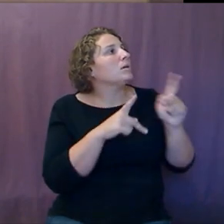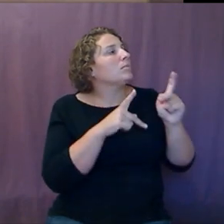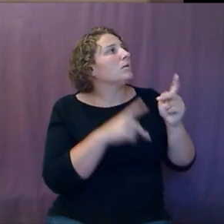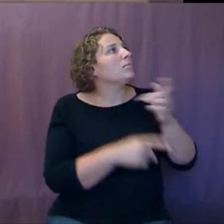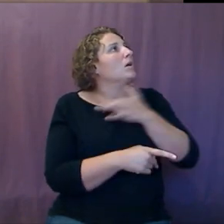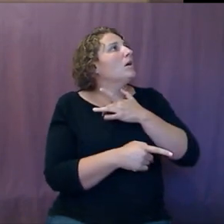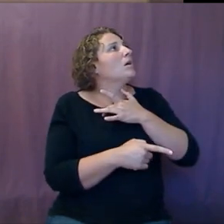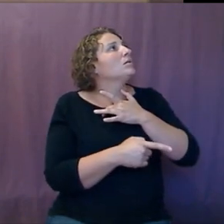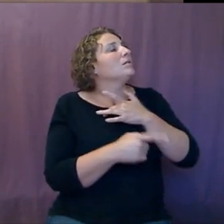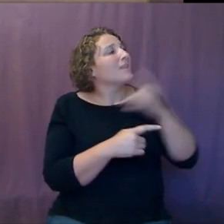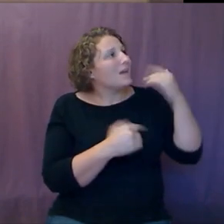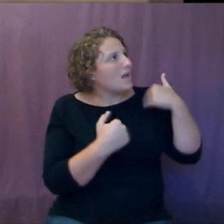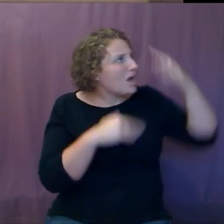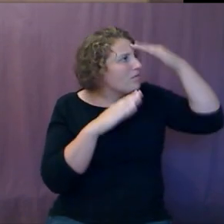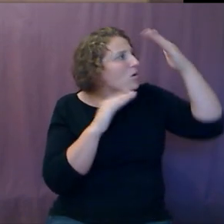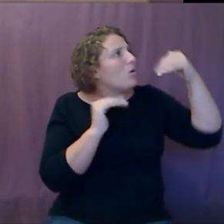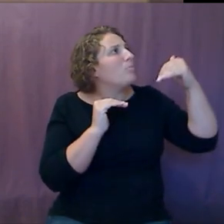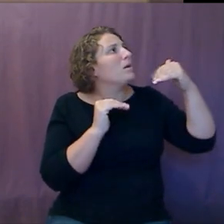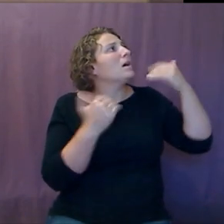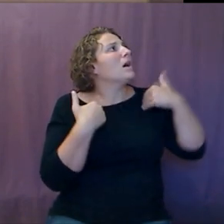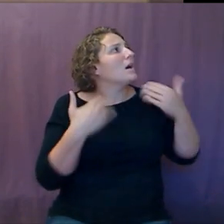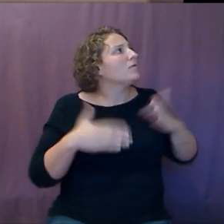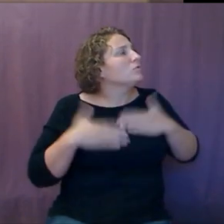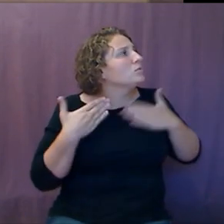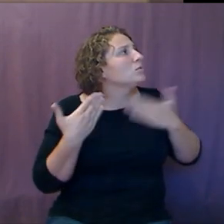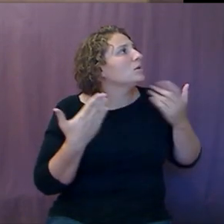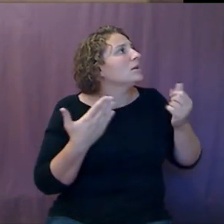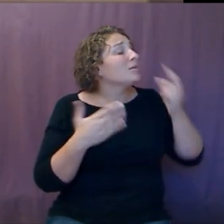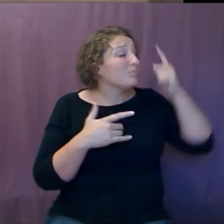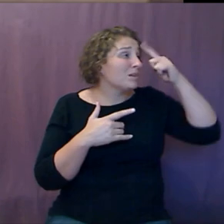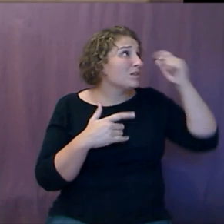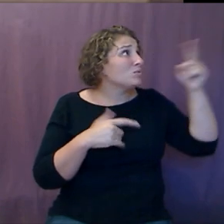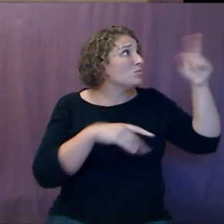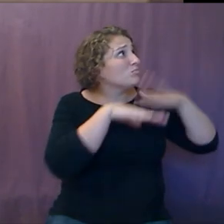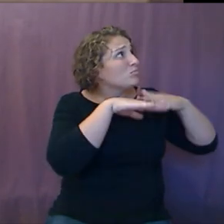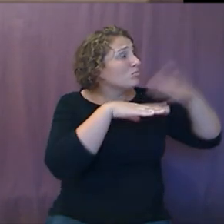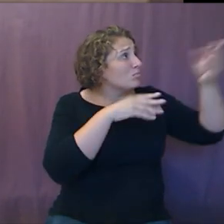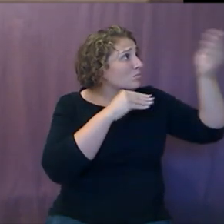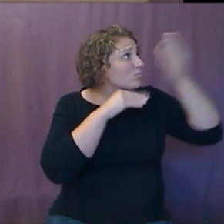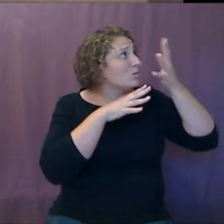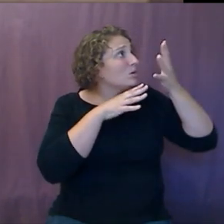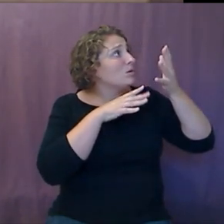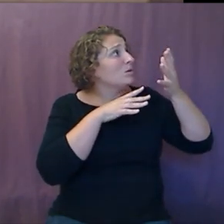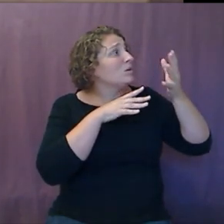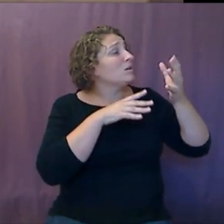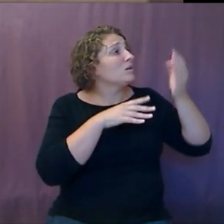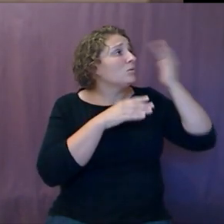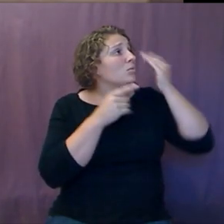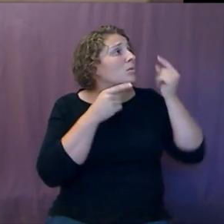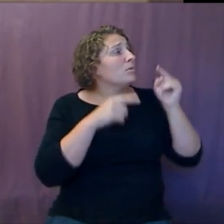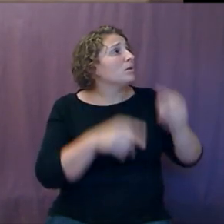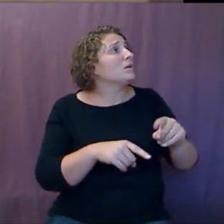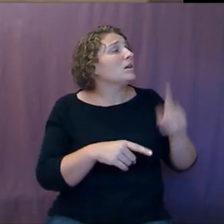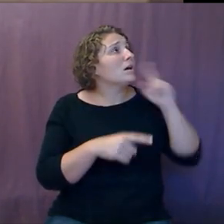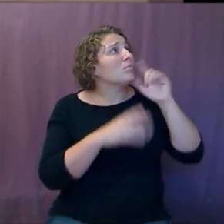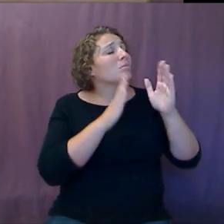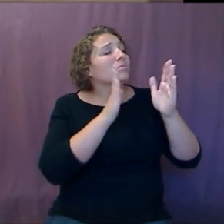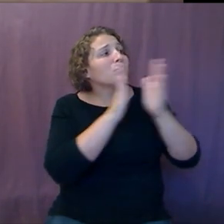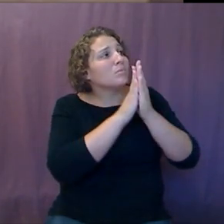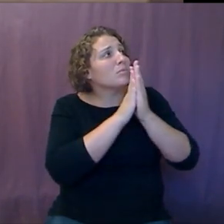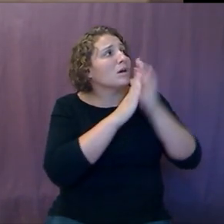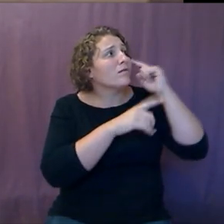and joy because these things were worn thank you you did not leave us without a clue on these issues lord how we pray for this world open the blind